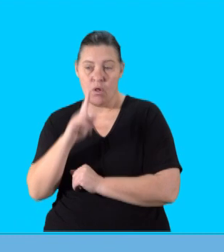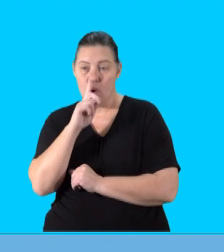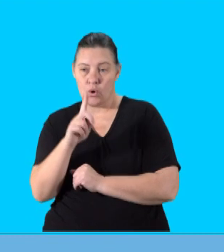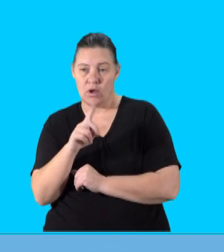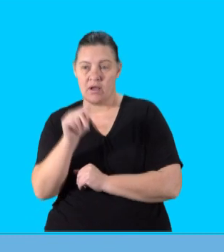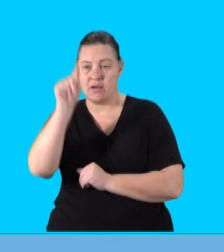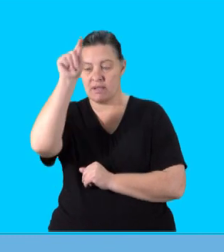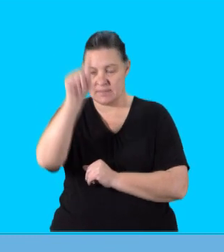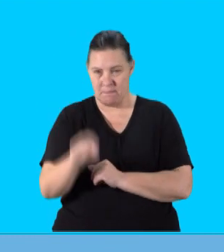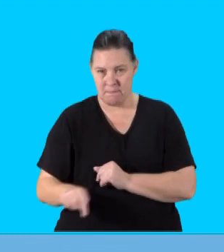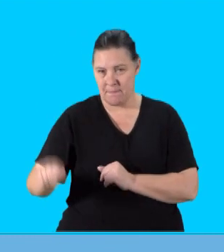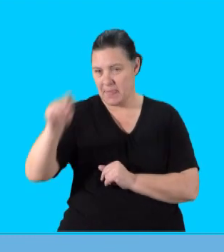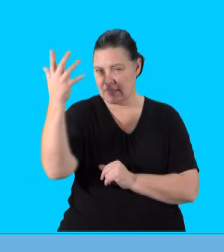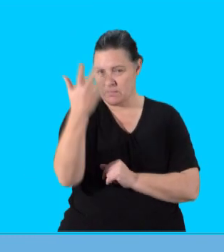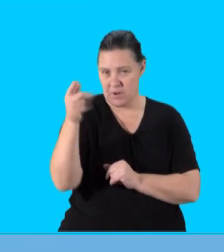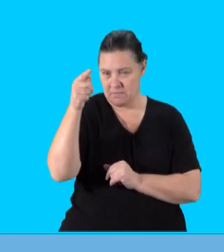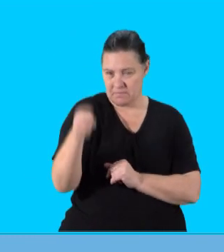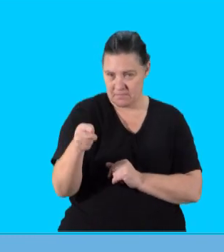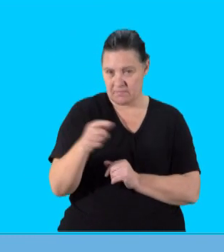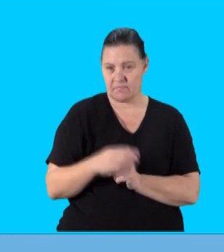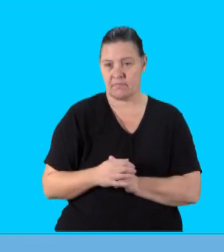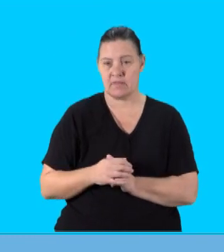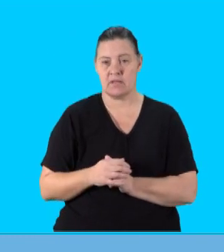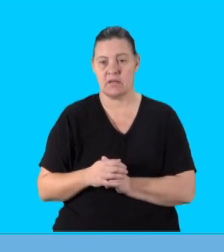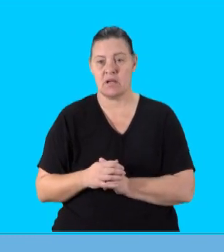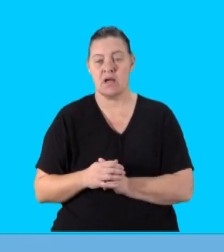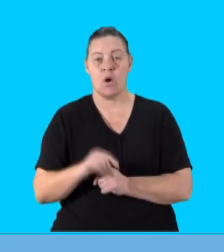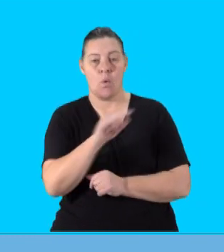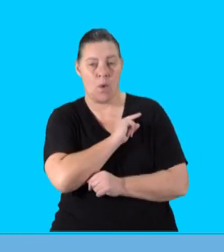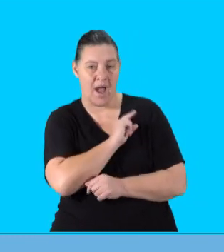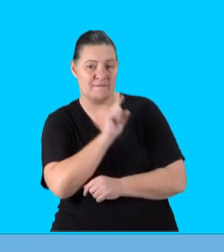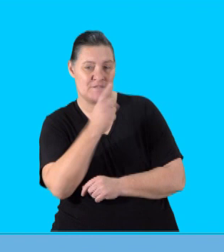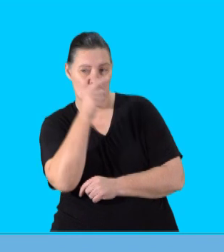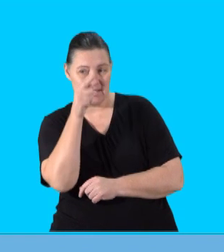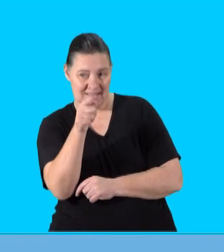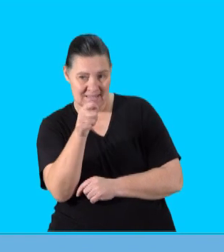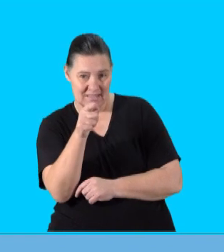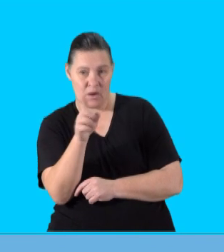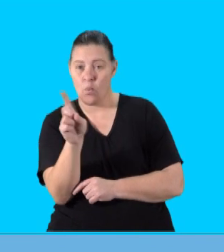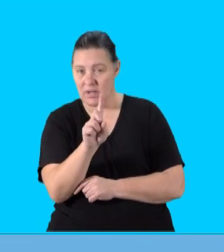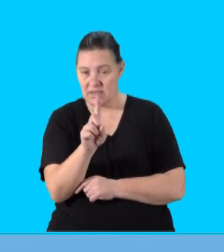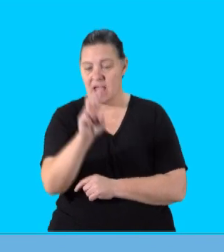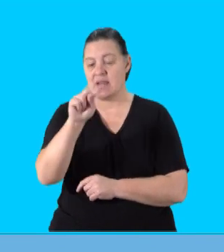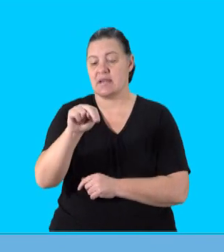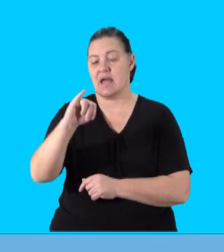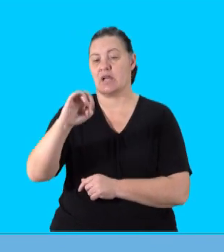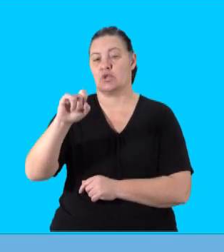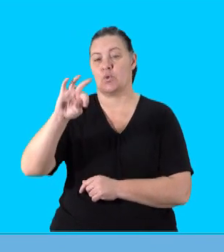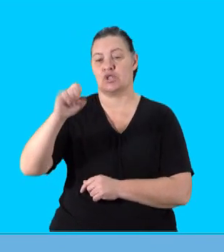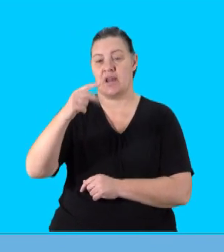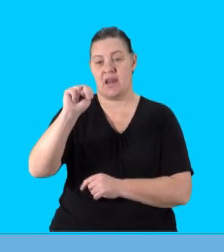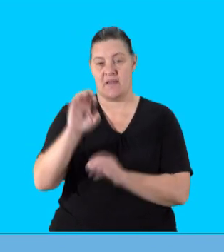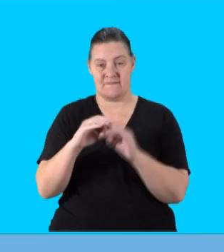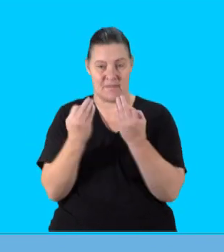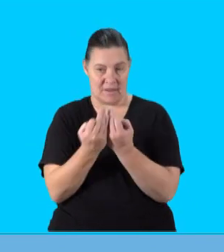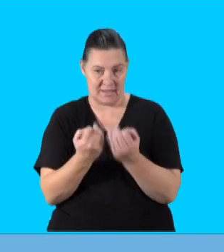looking for an element somewhere in the nitrogen family, because the first element in this group is your nitrogen.